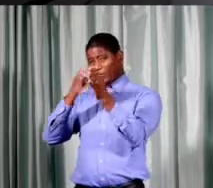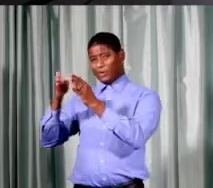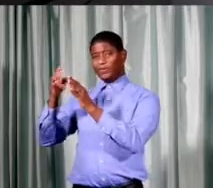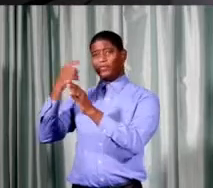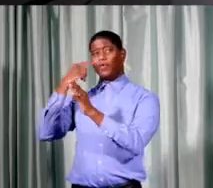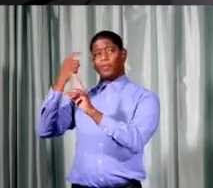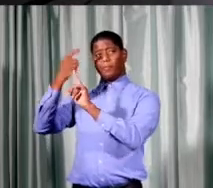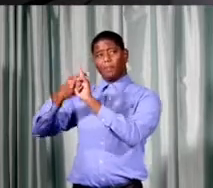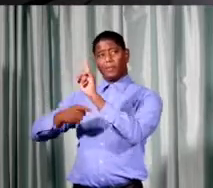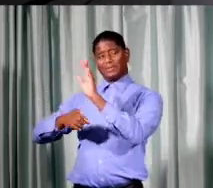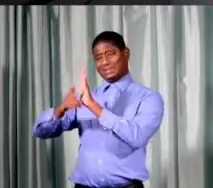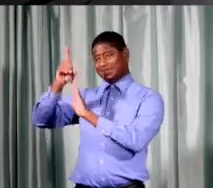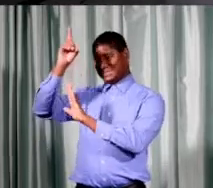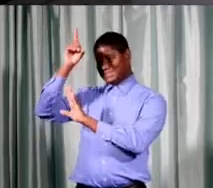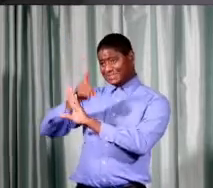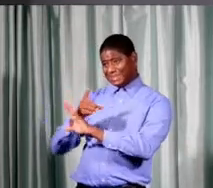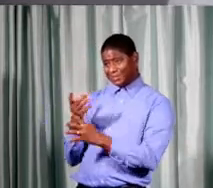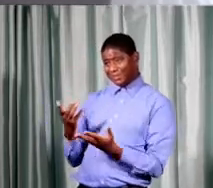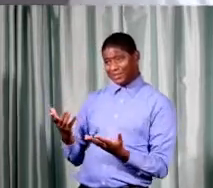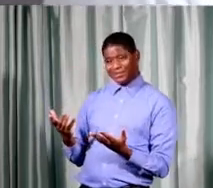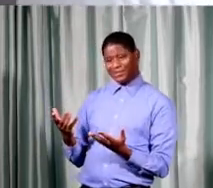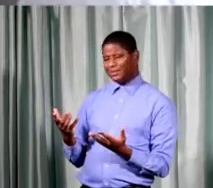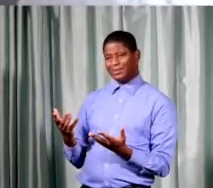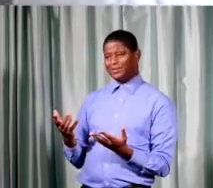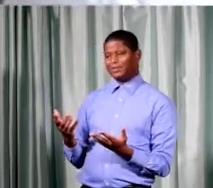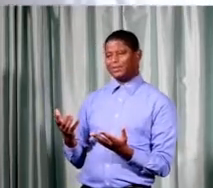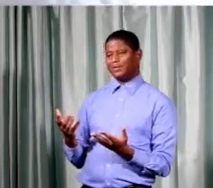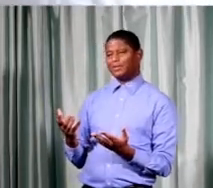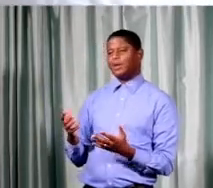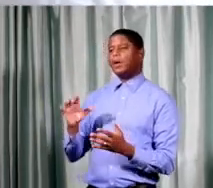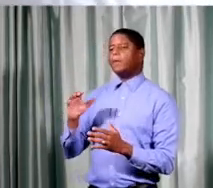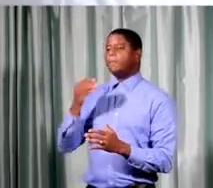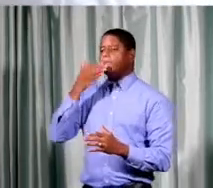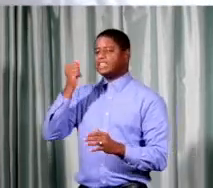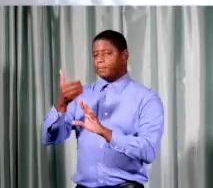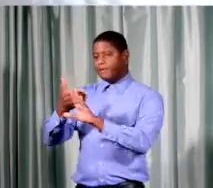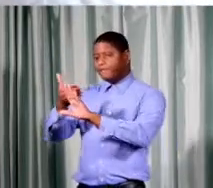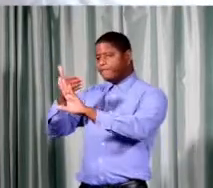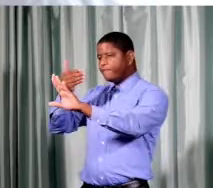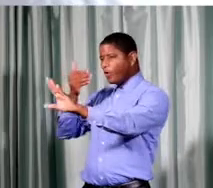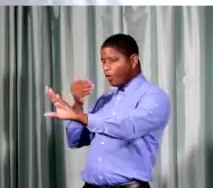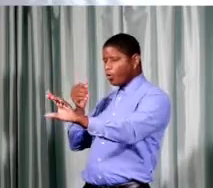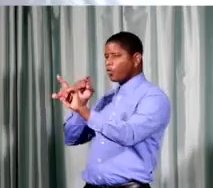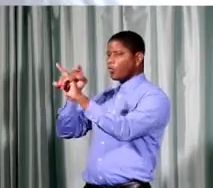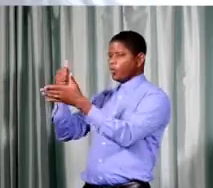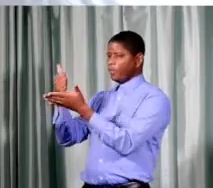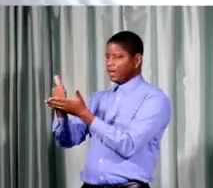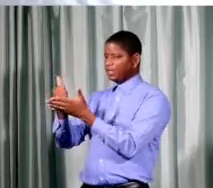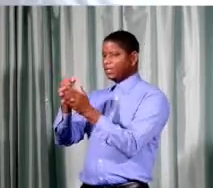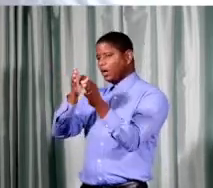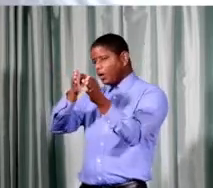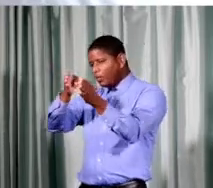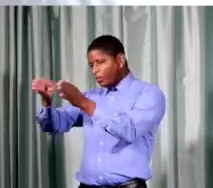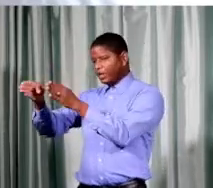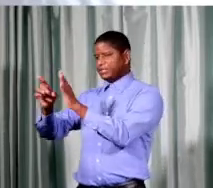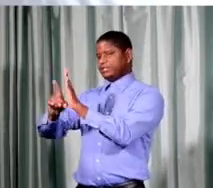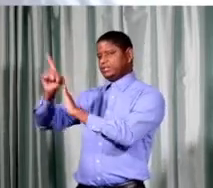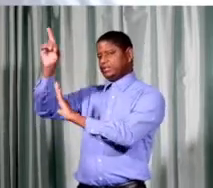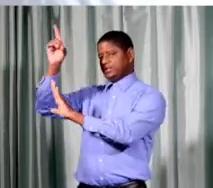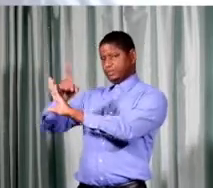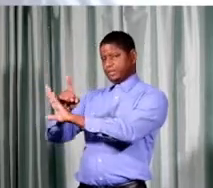doors during December. All right, so we are going to do